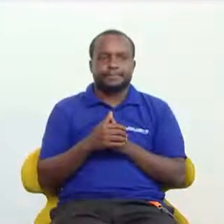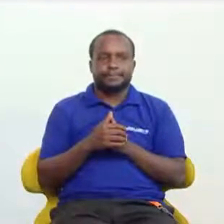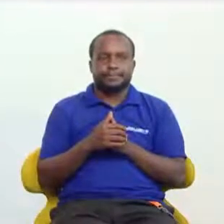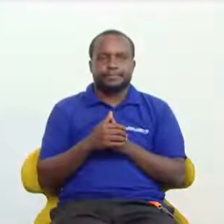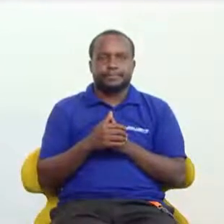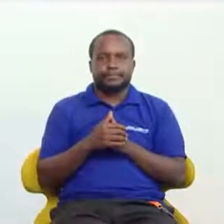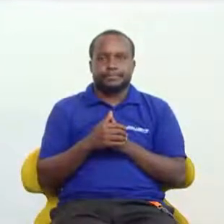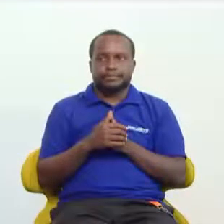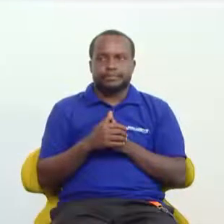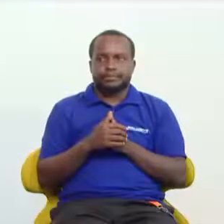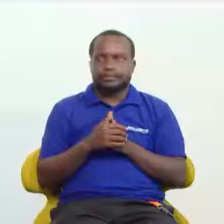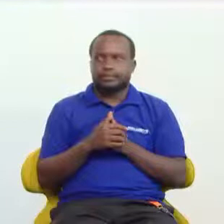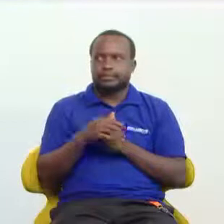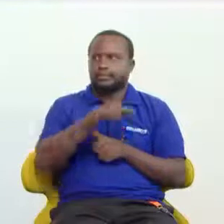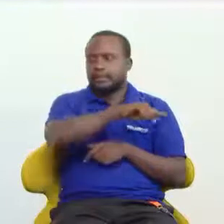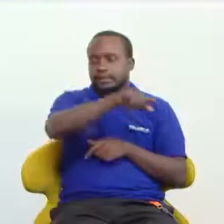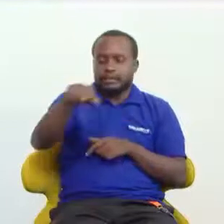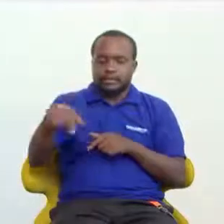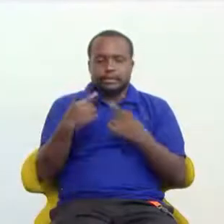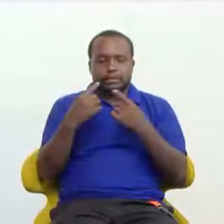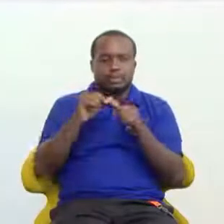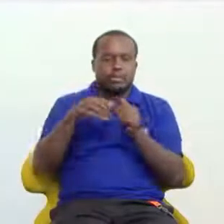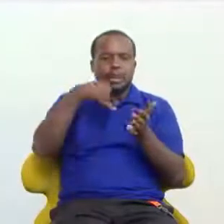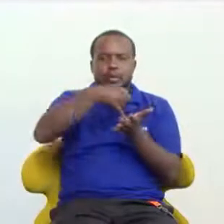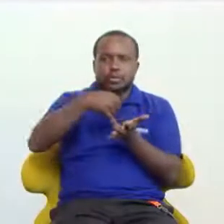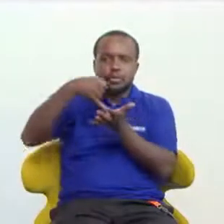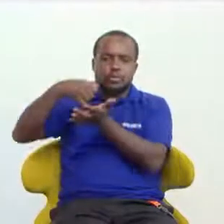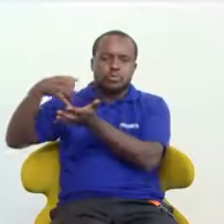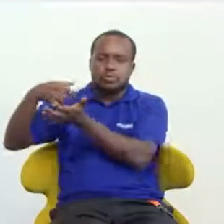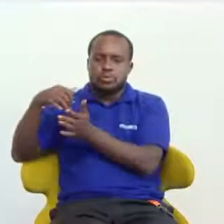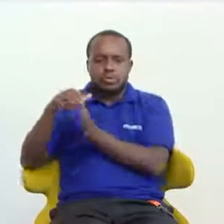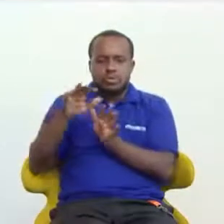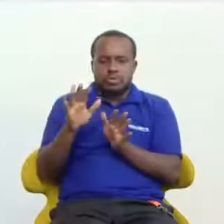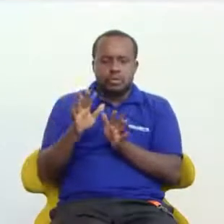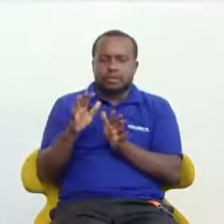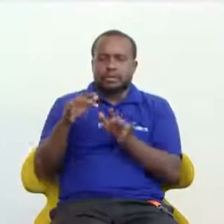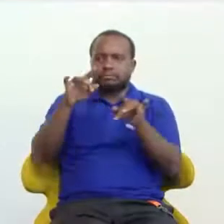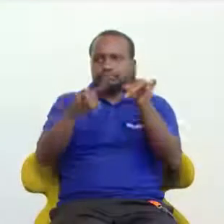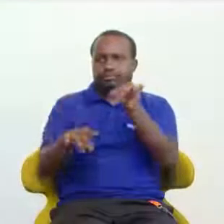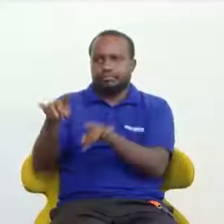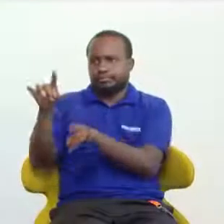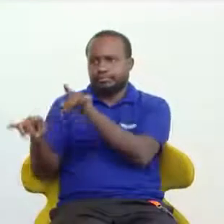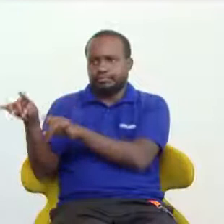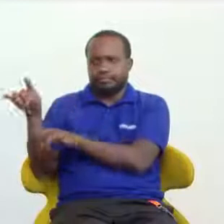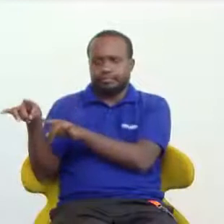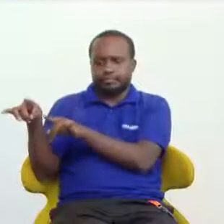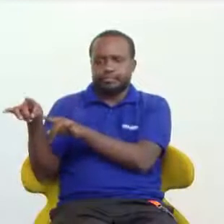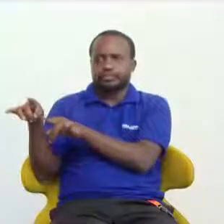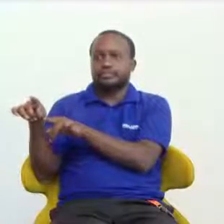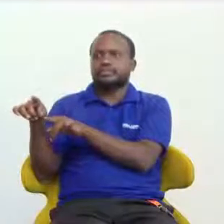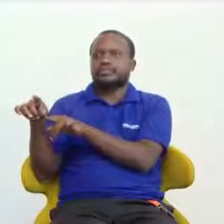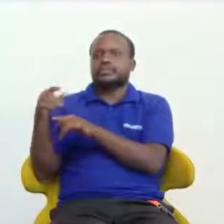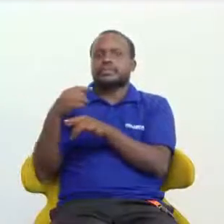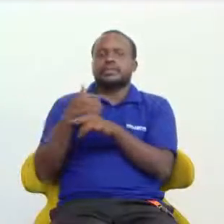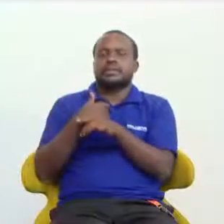But now I want to talk about inclusion, because people aren't just their disability. People are complex. People are multidimensional.